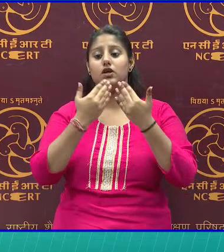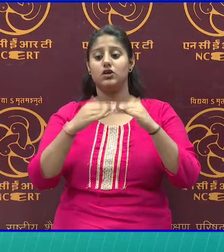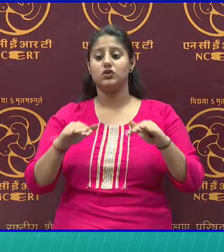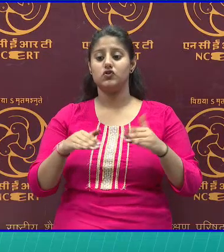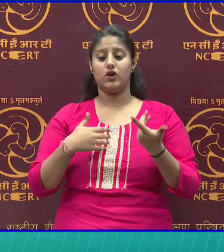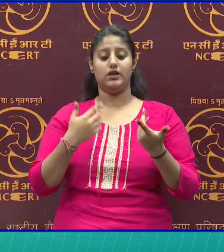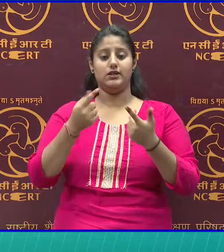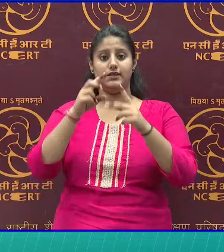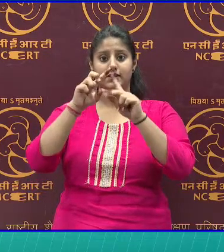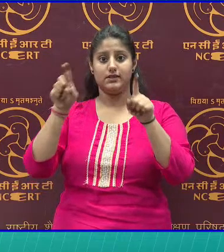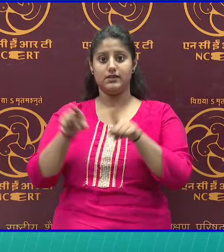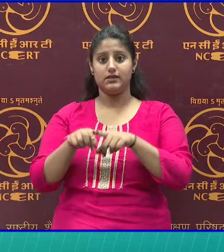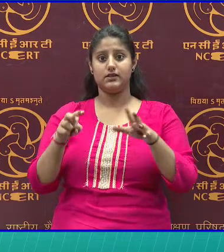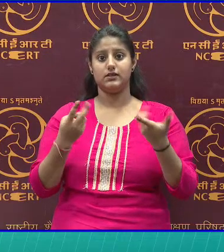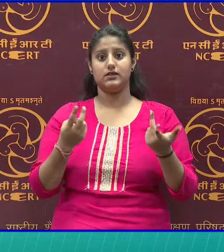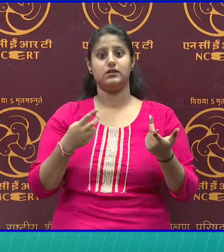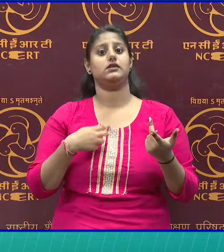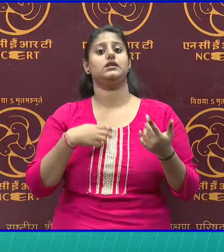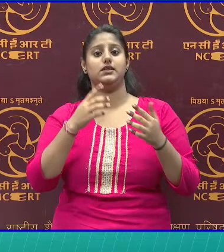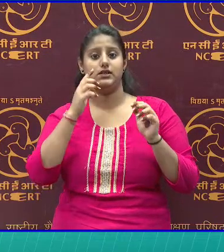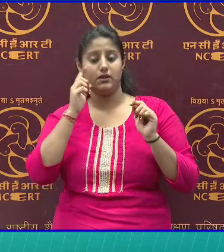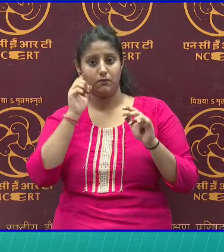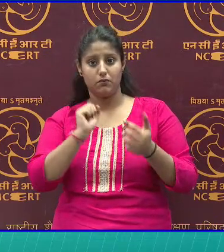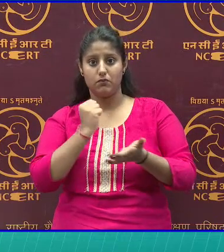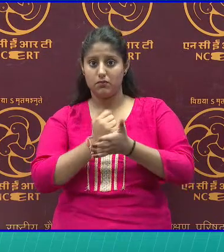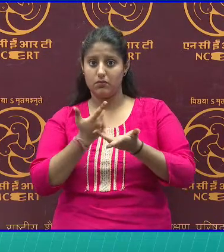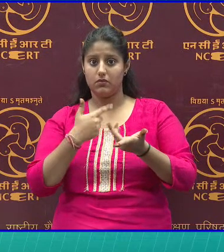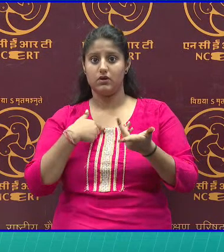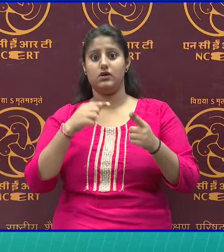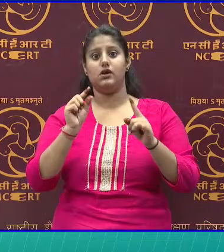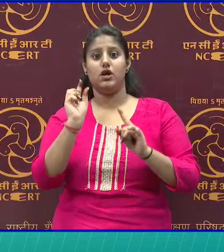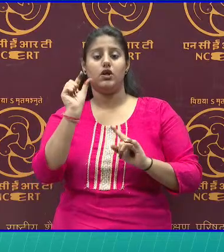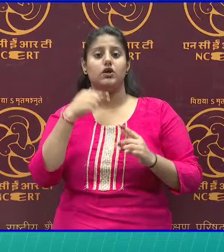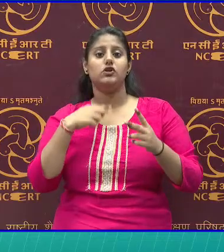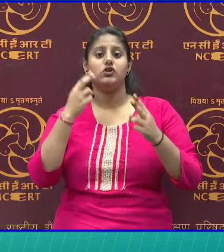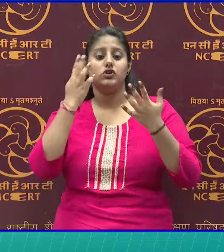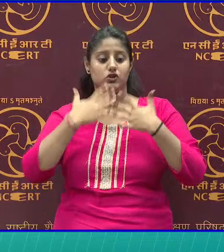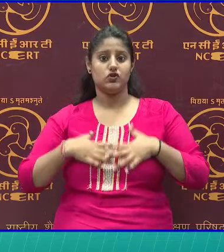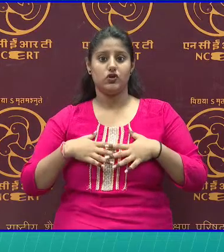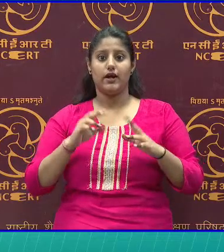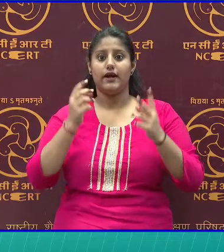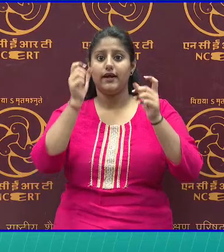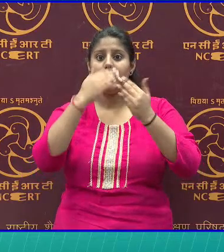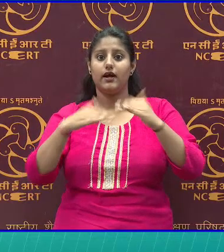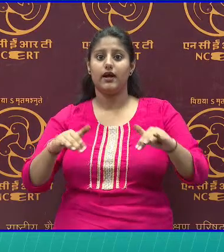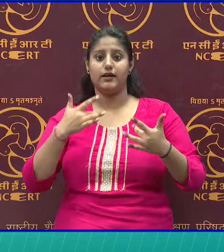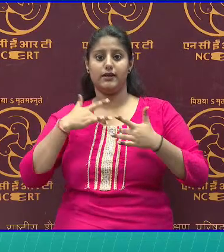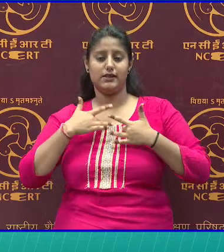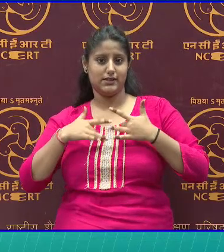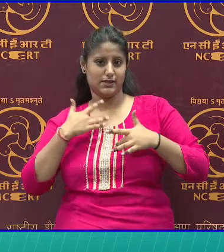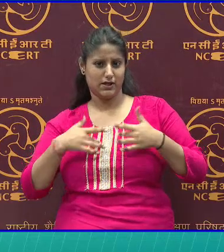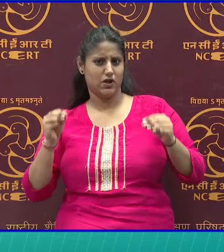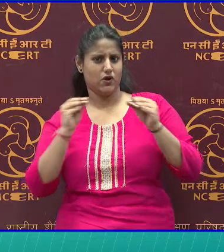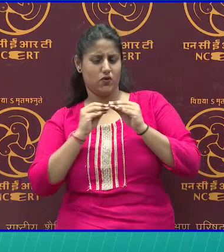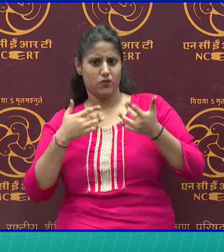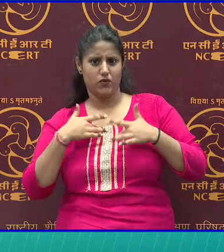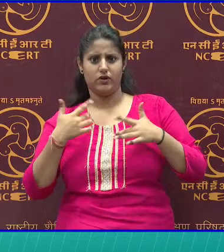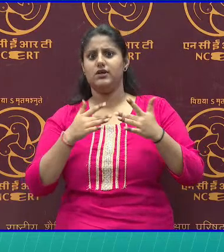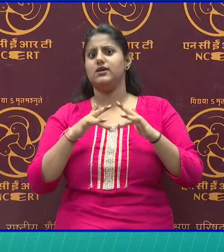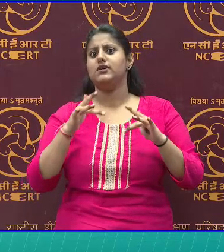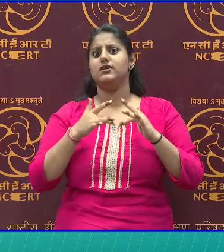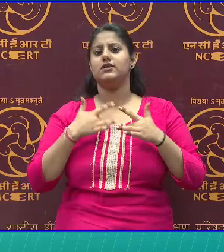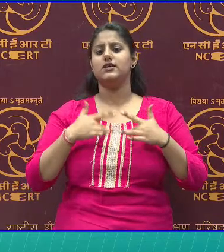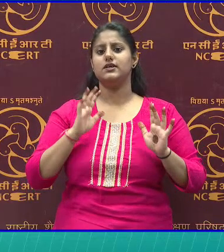recognizes child as capable, and the child is unique, and the child is naturally curious to know